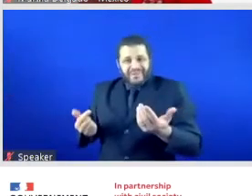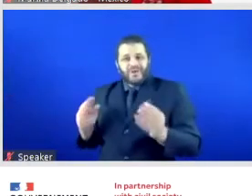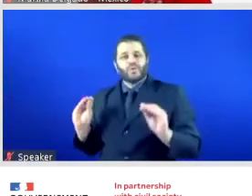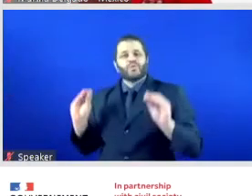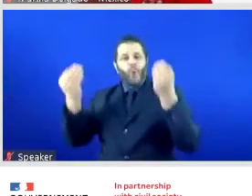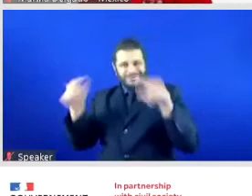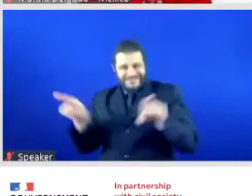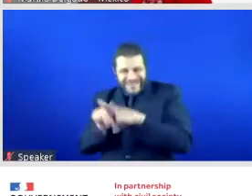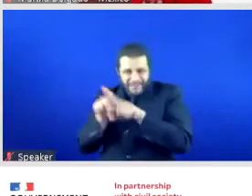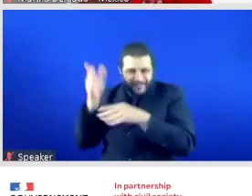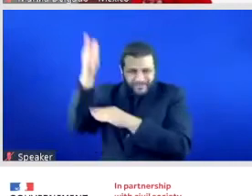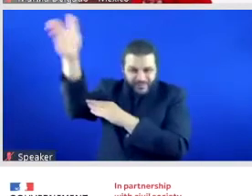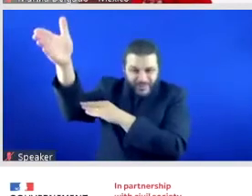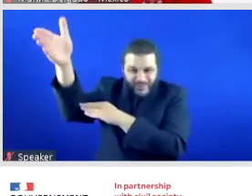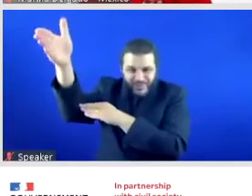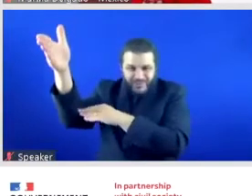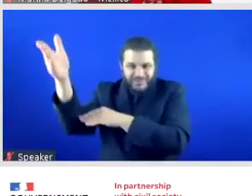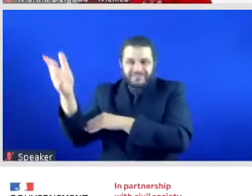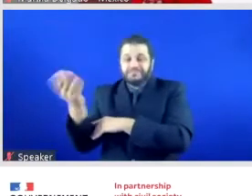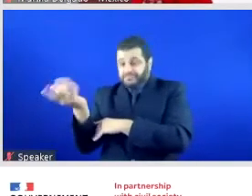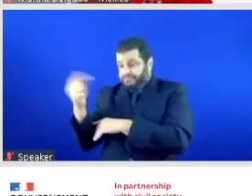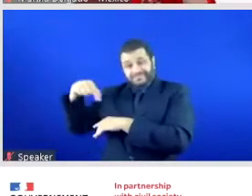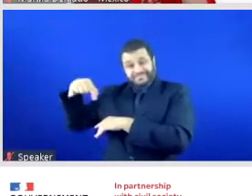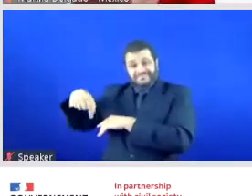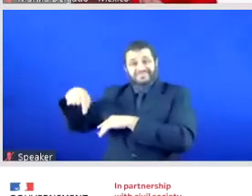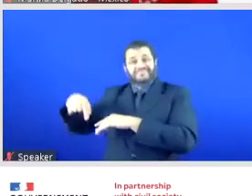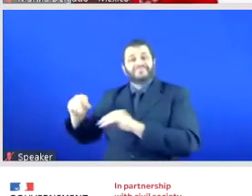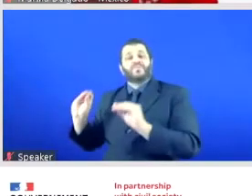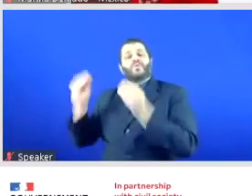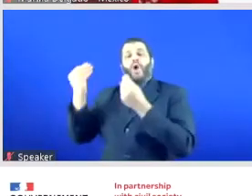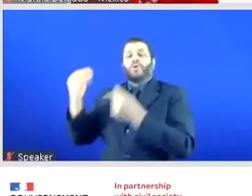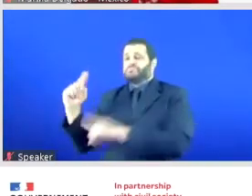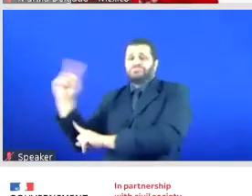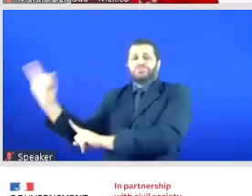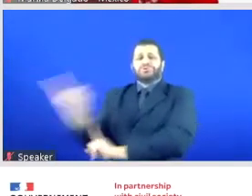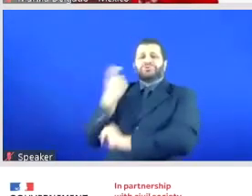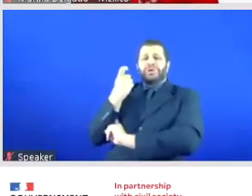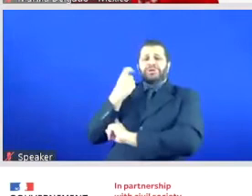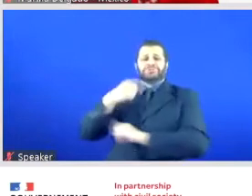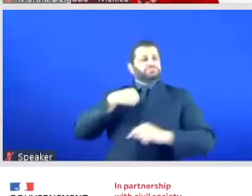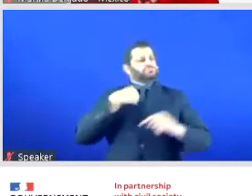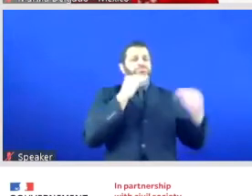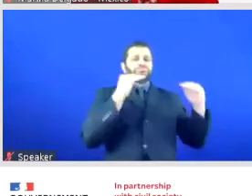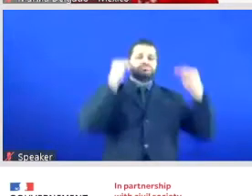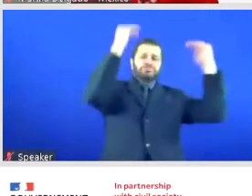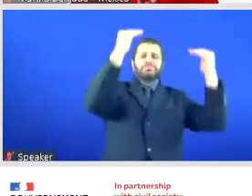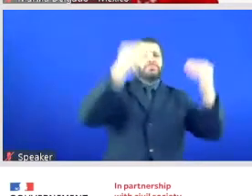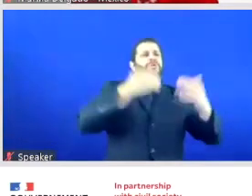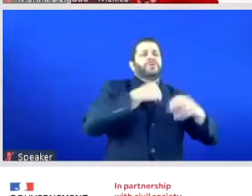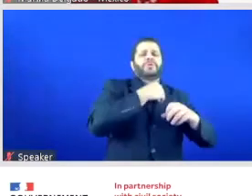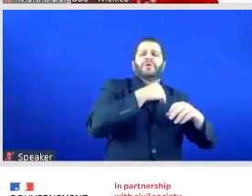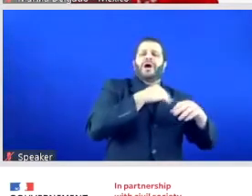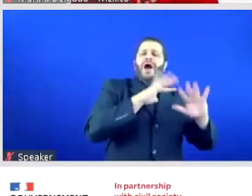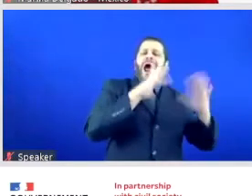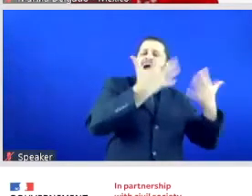really emotional. But you see, climate change is an emotional issue for young people. And it's how do we then channel, you